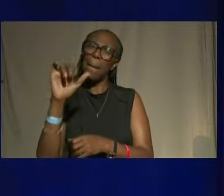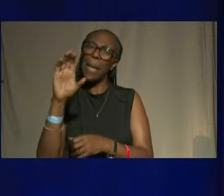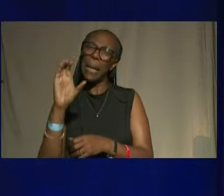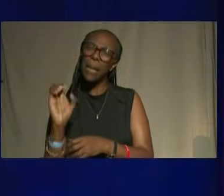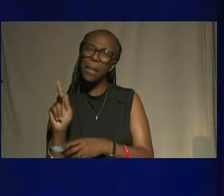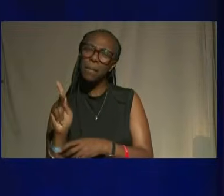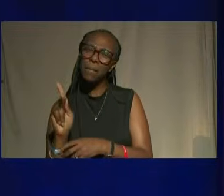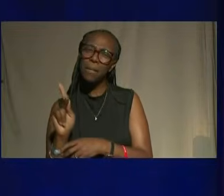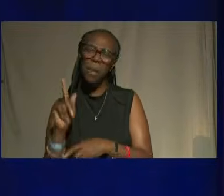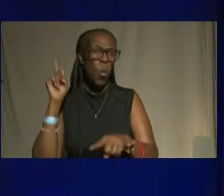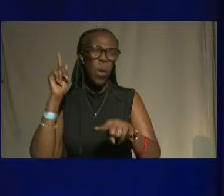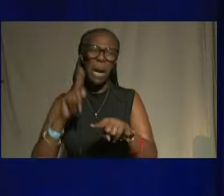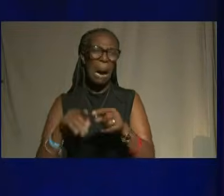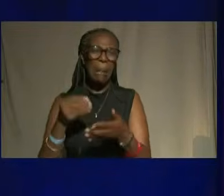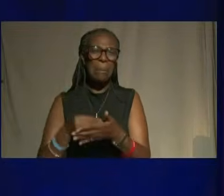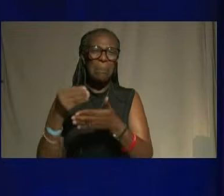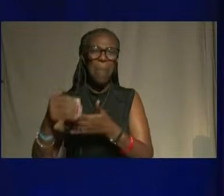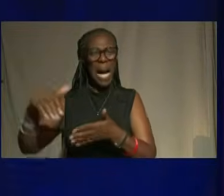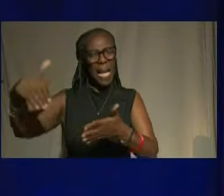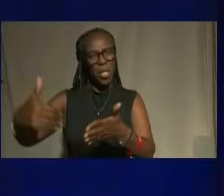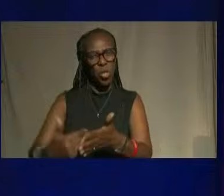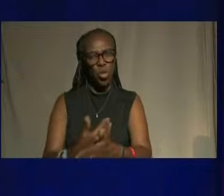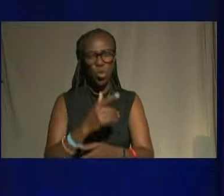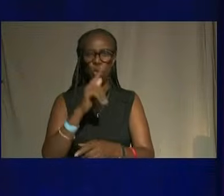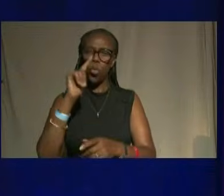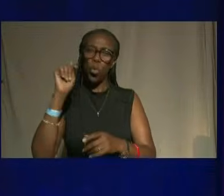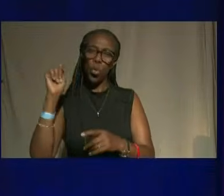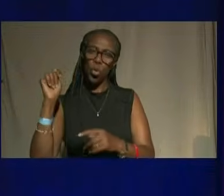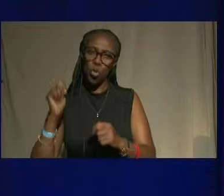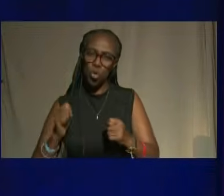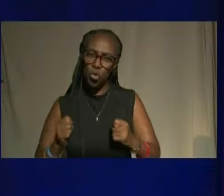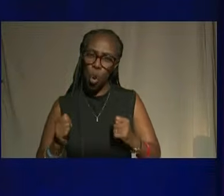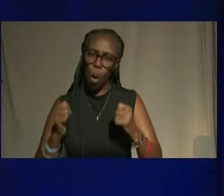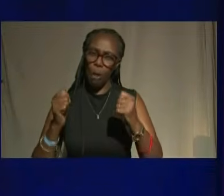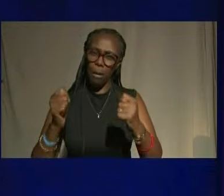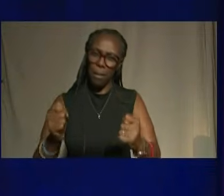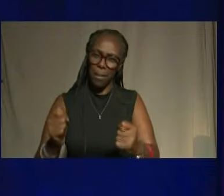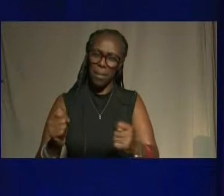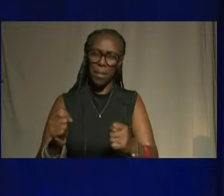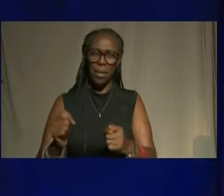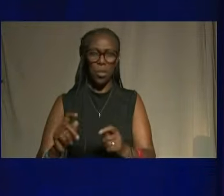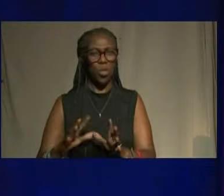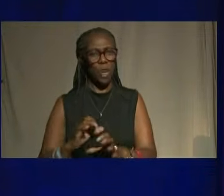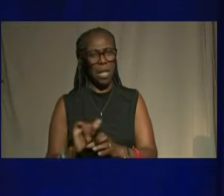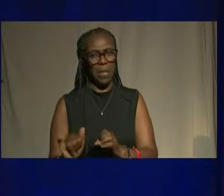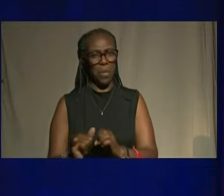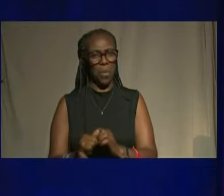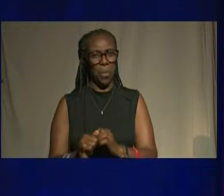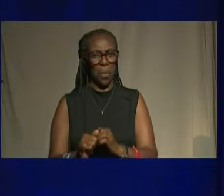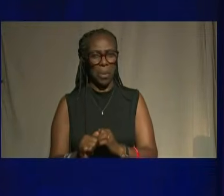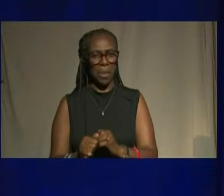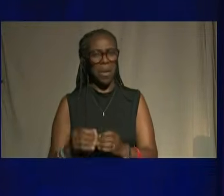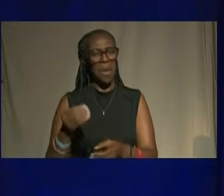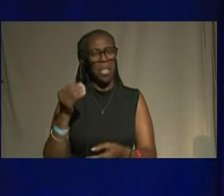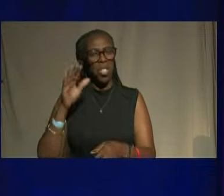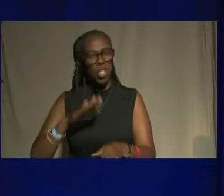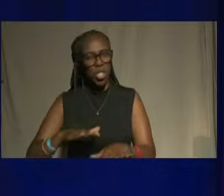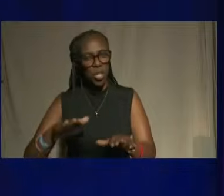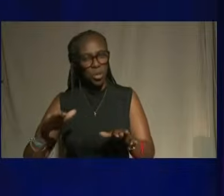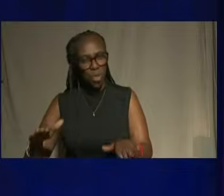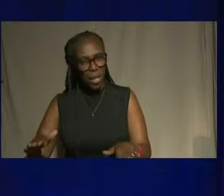garbage, and we're buying 15-year-old buses to transport our most precious cargo, our